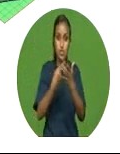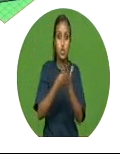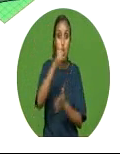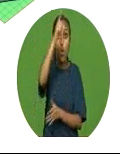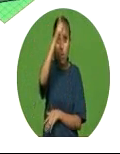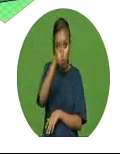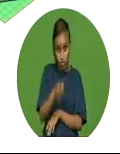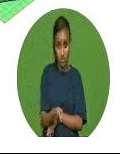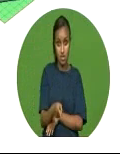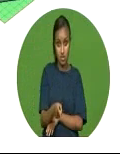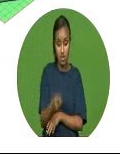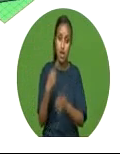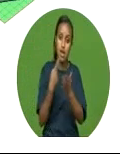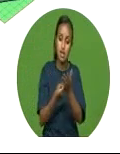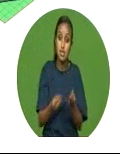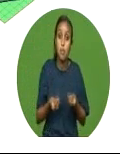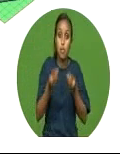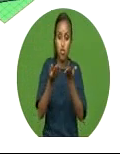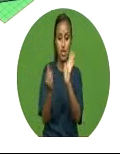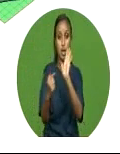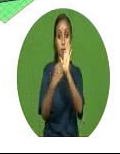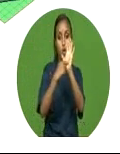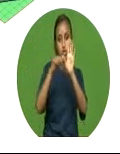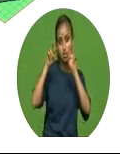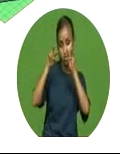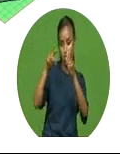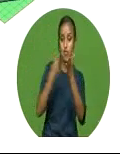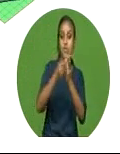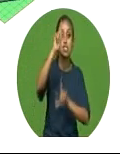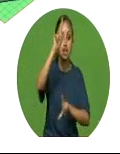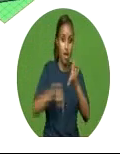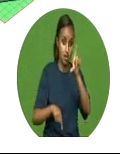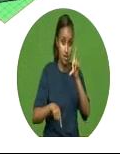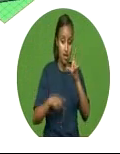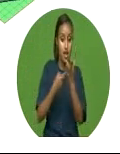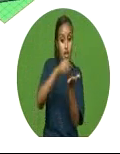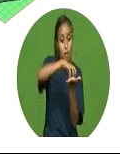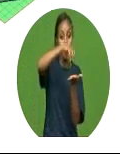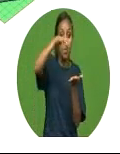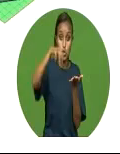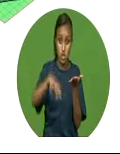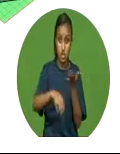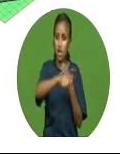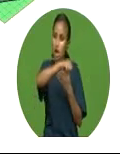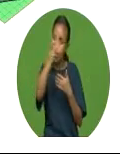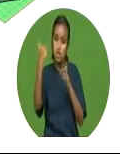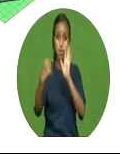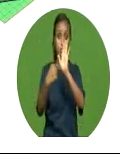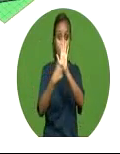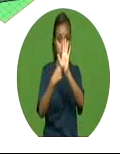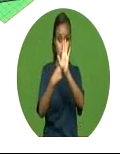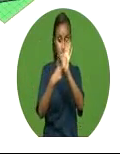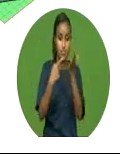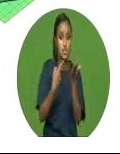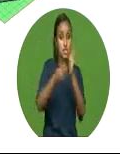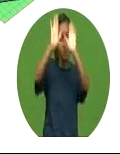of the horizontal line, it provides the point view of that line, and projecting other